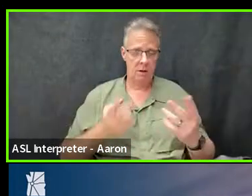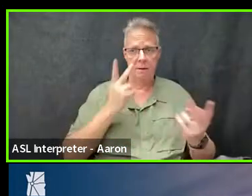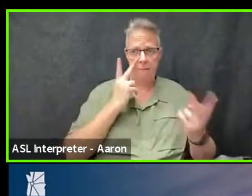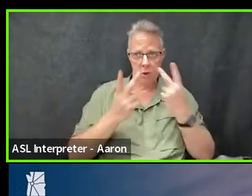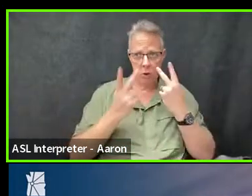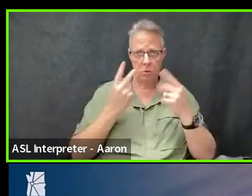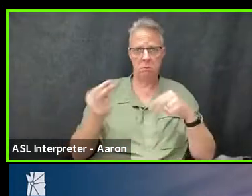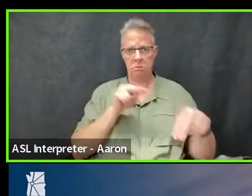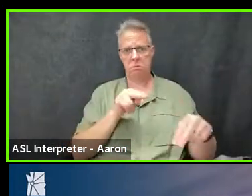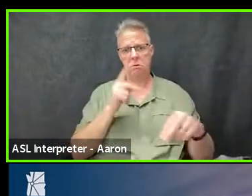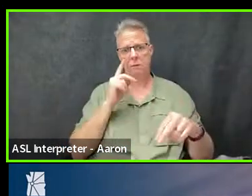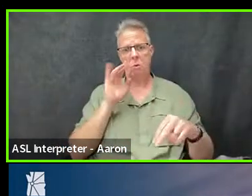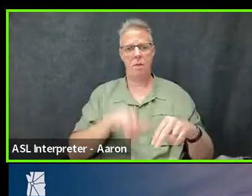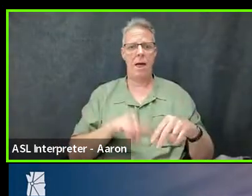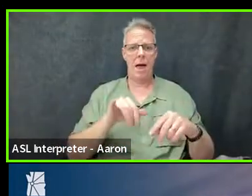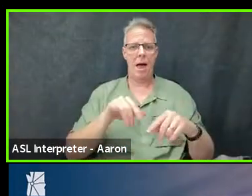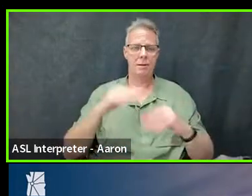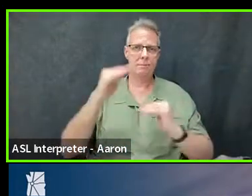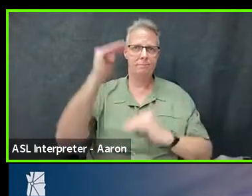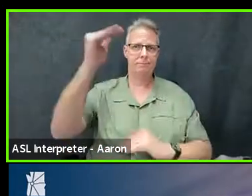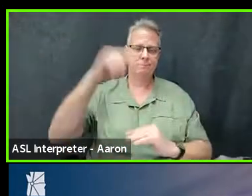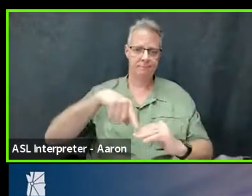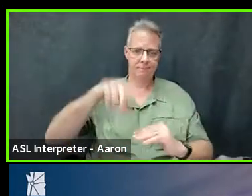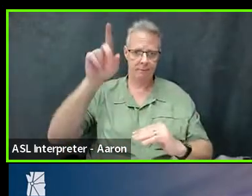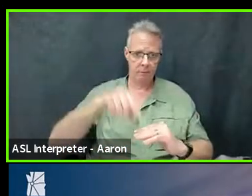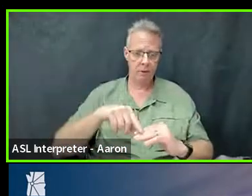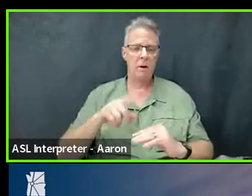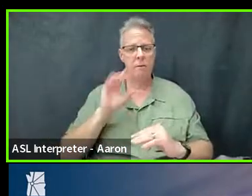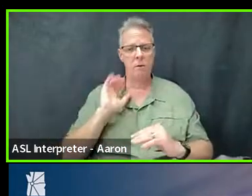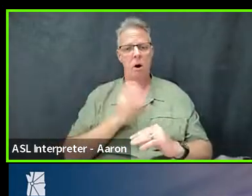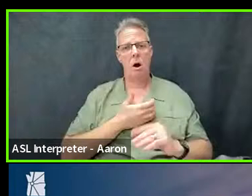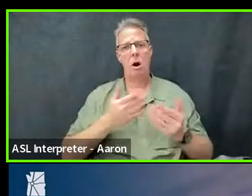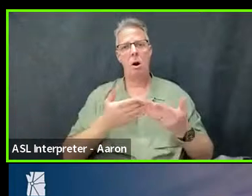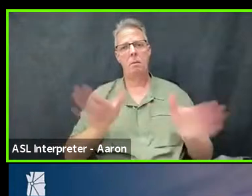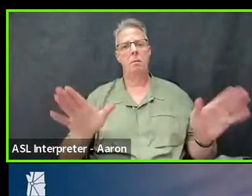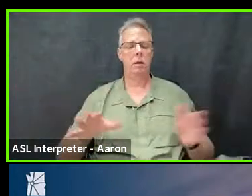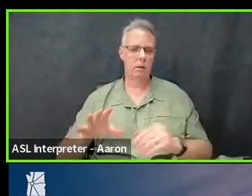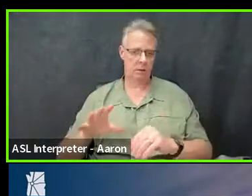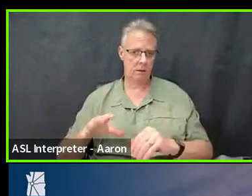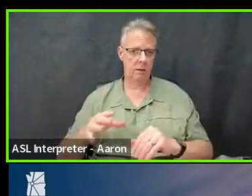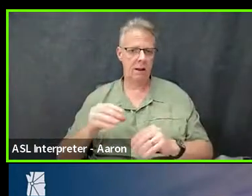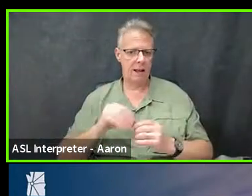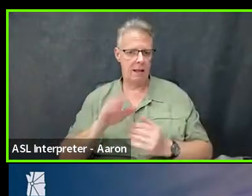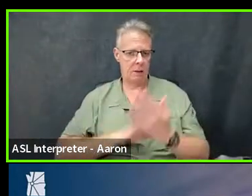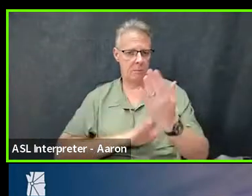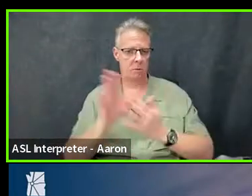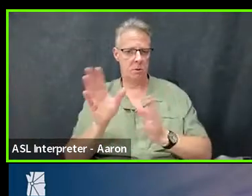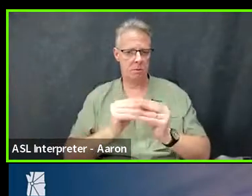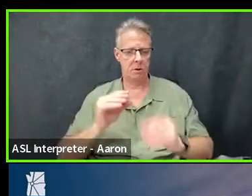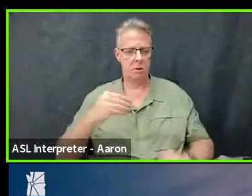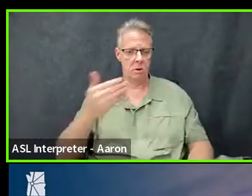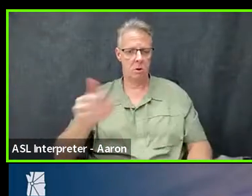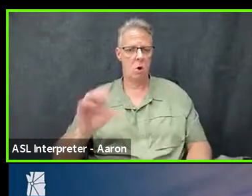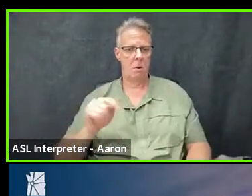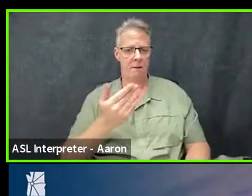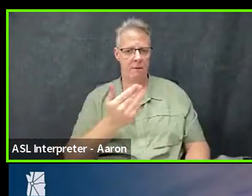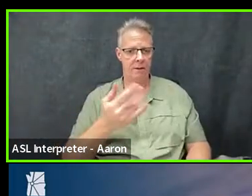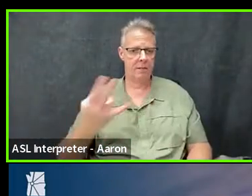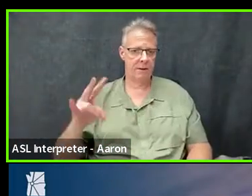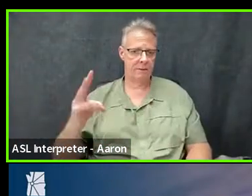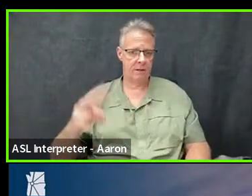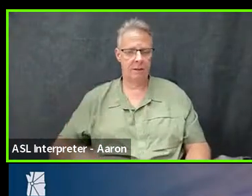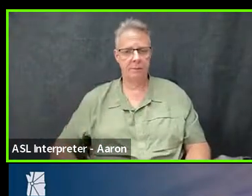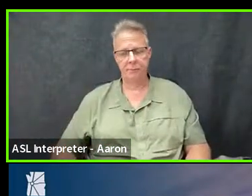visualizations of the corridor to our public in-person meetings on October 15th and October